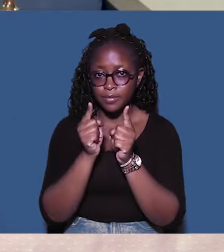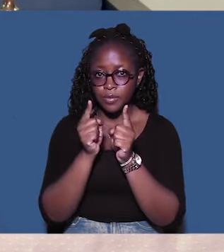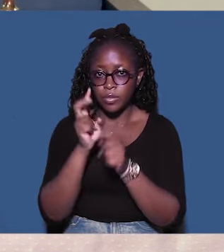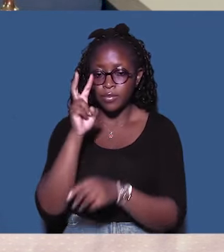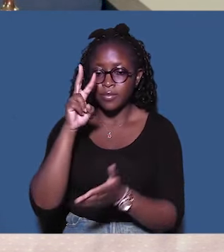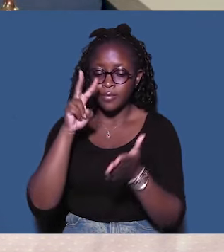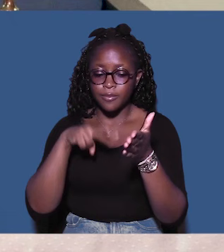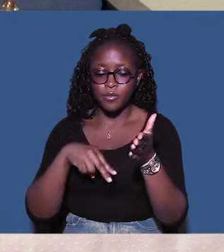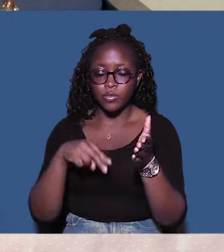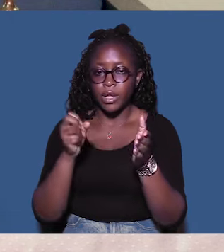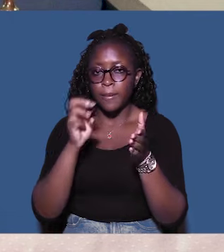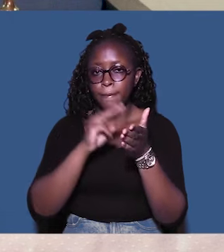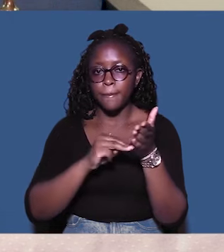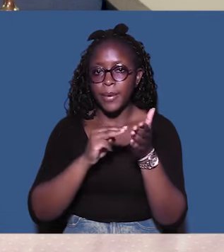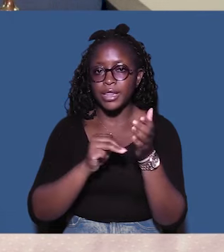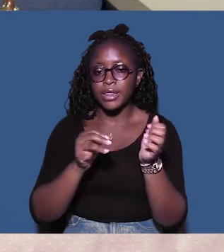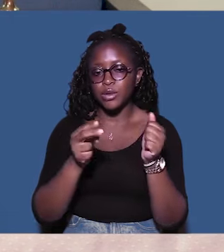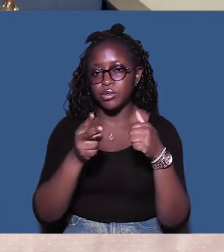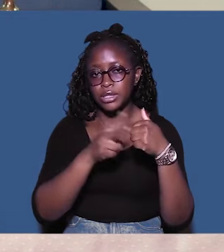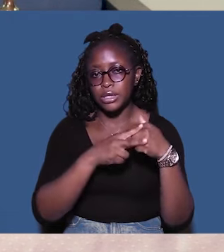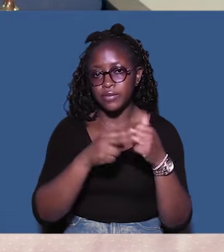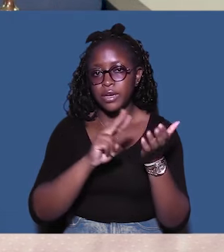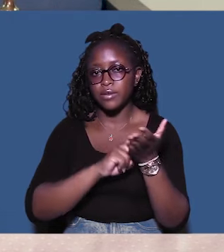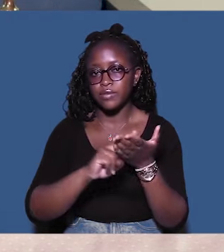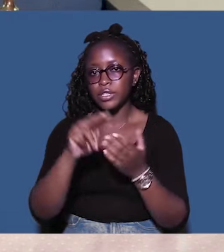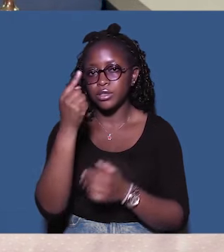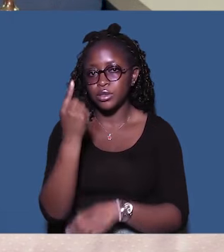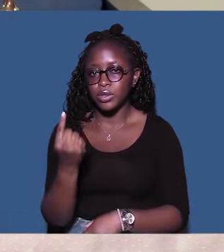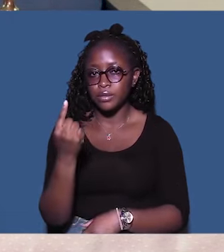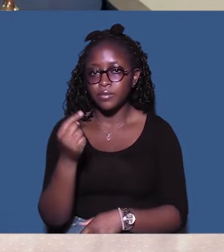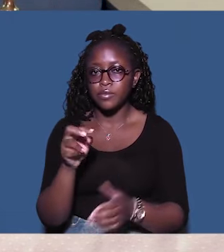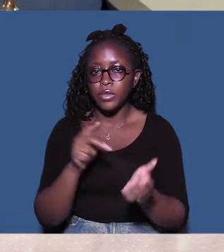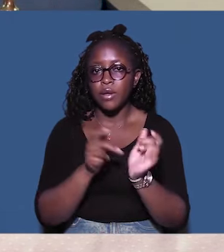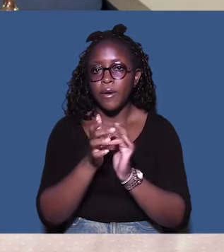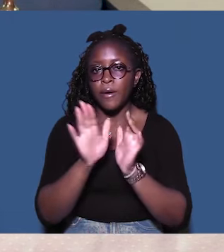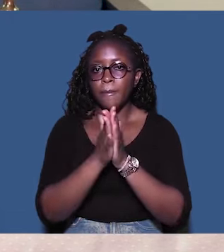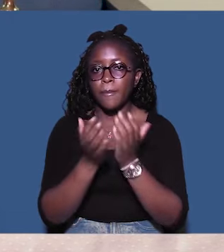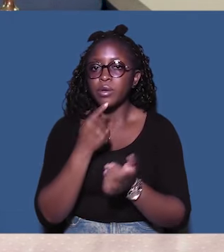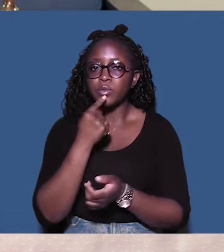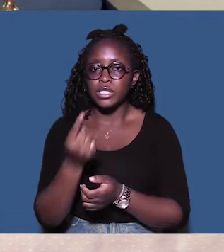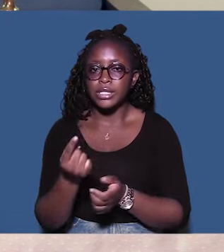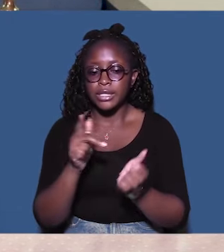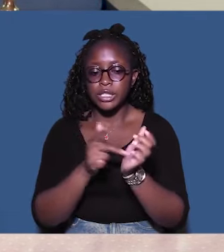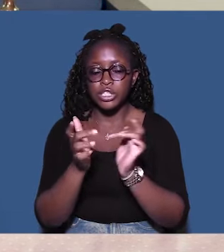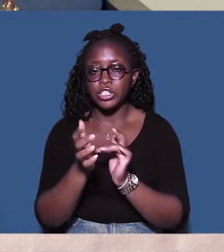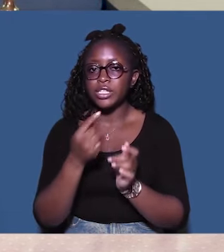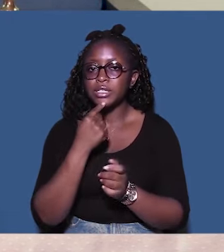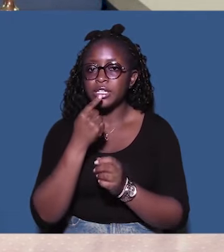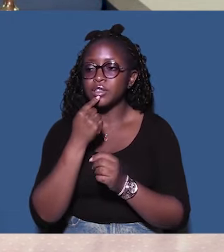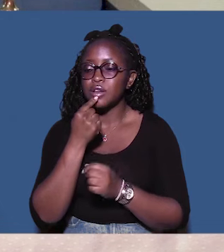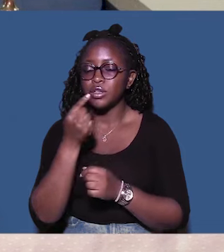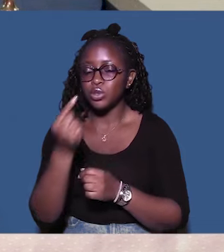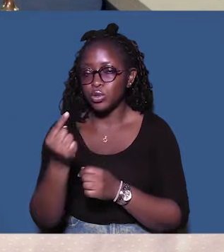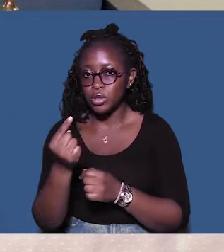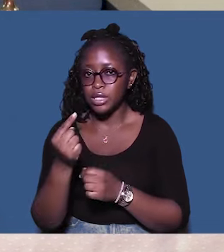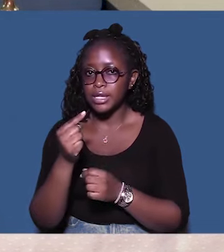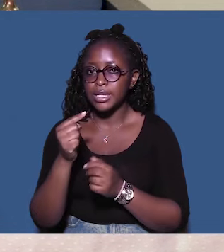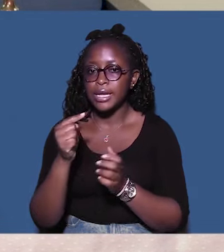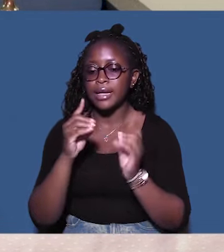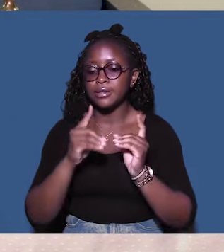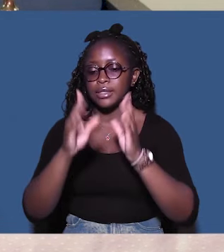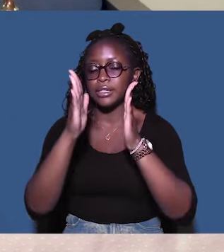Verse 1, the Bible says that Jesus told his disciples, "Do not judge